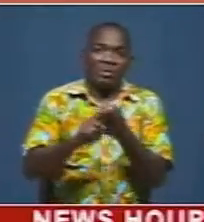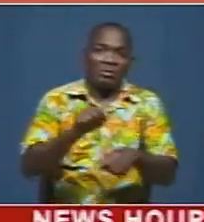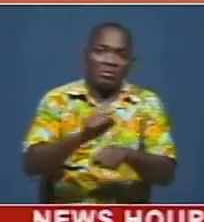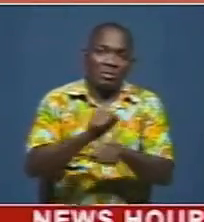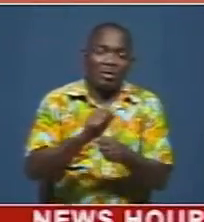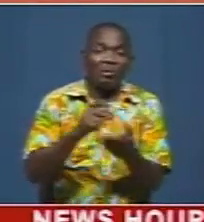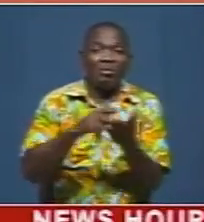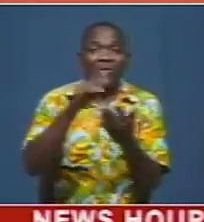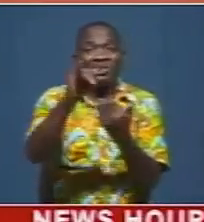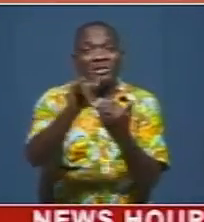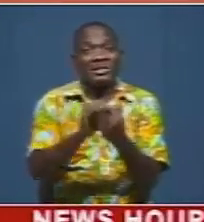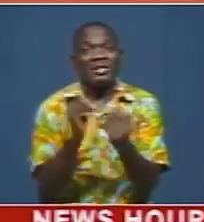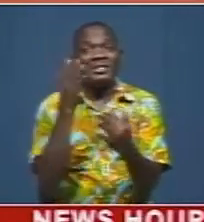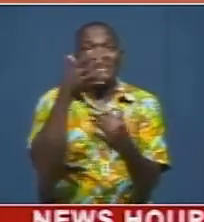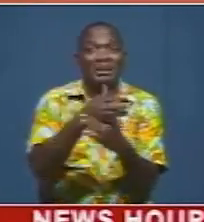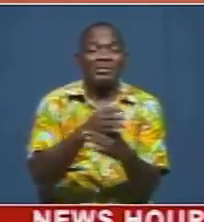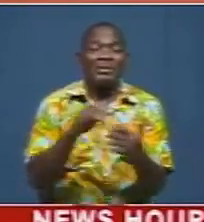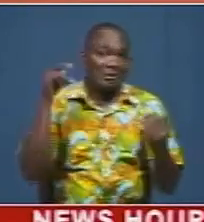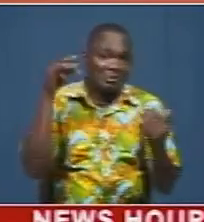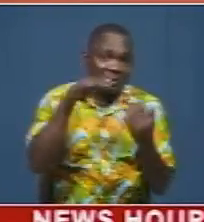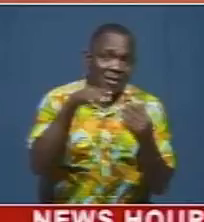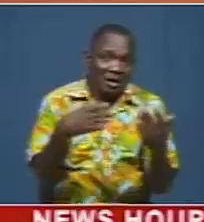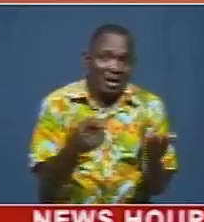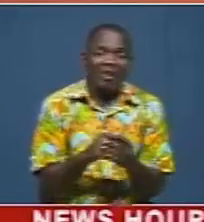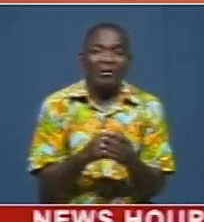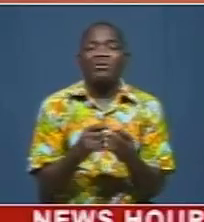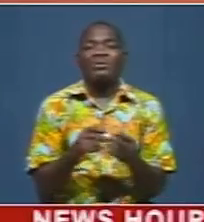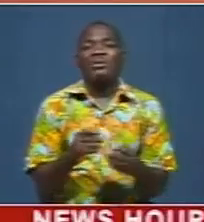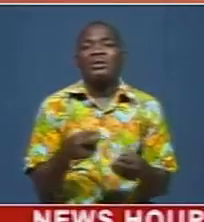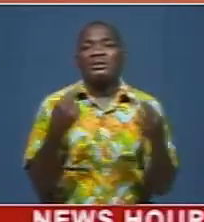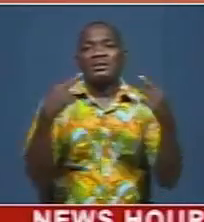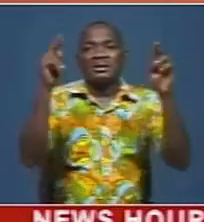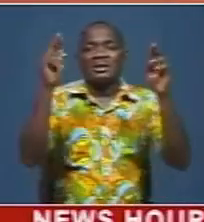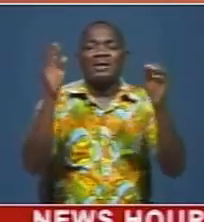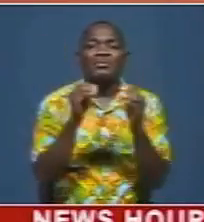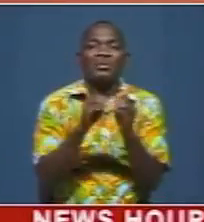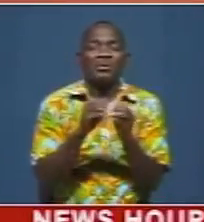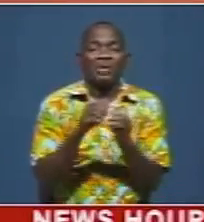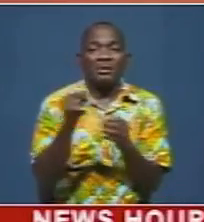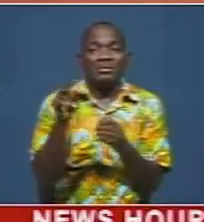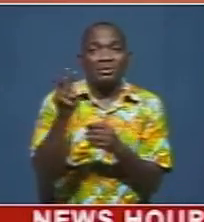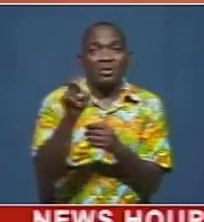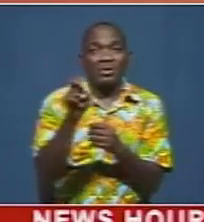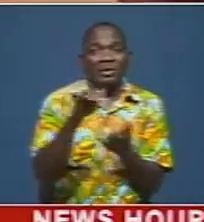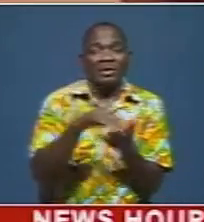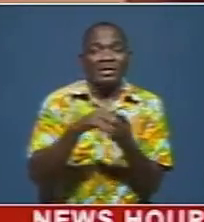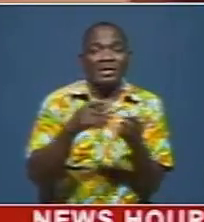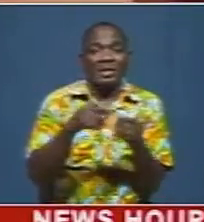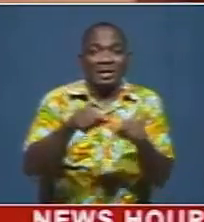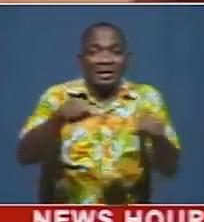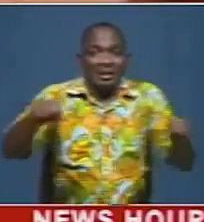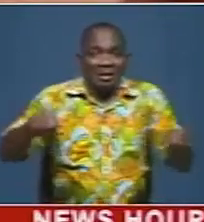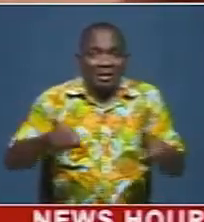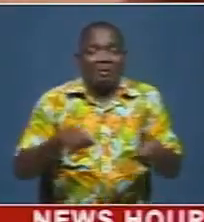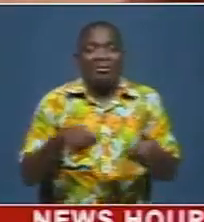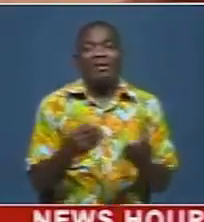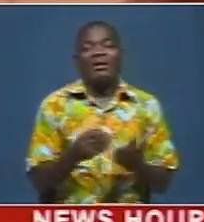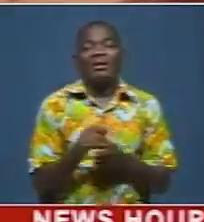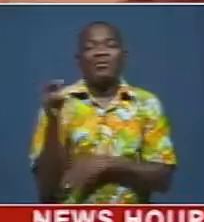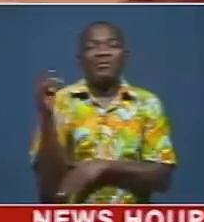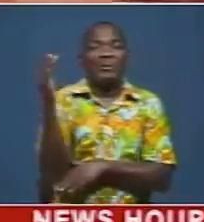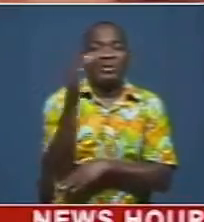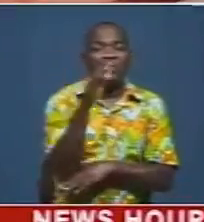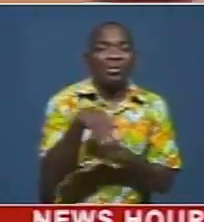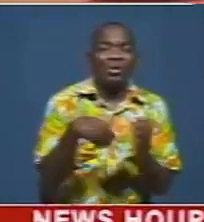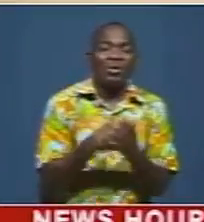The project's interventions are expected to result in the restoration of 200,000 hectares of off-reserve savanna